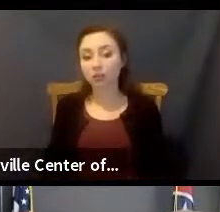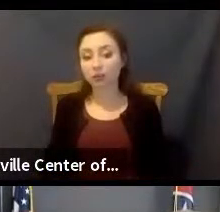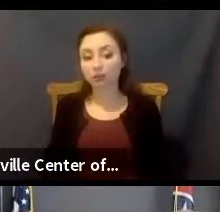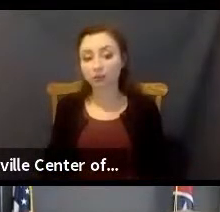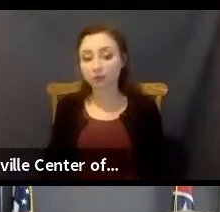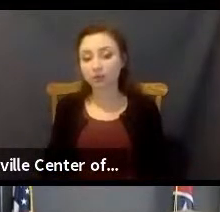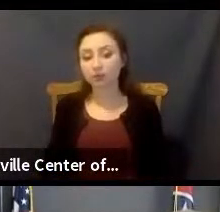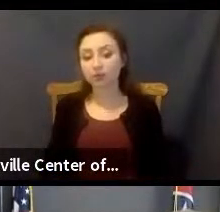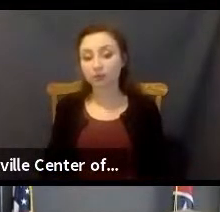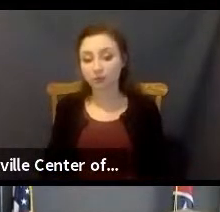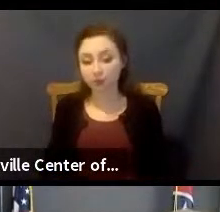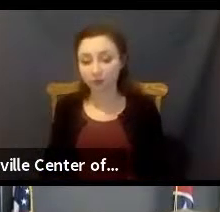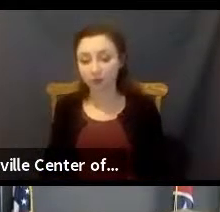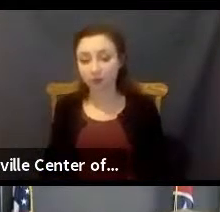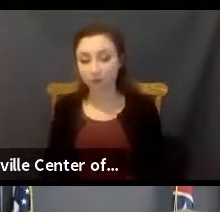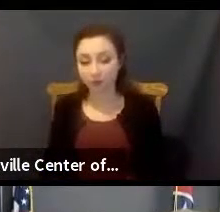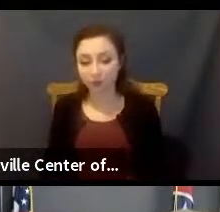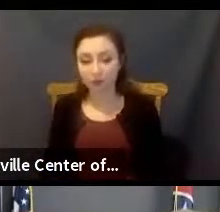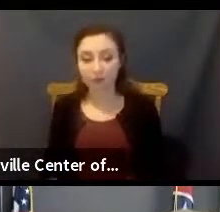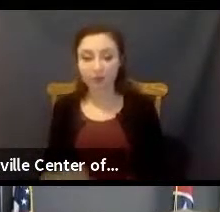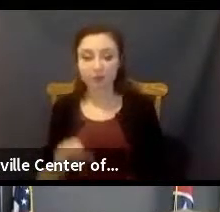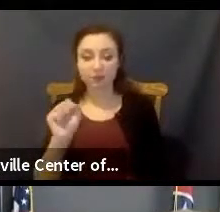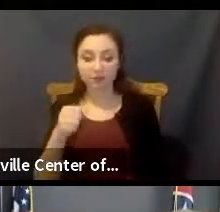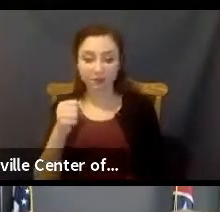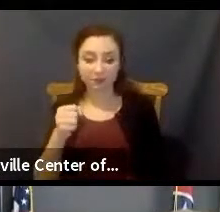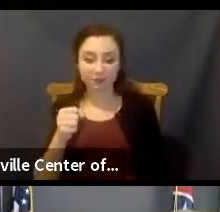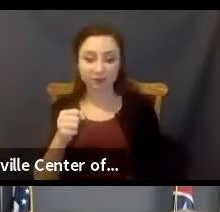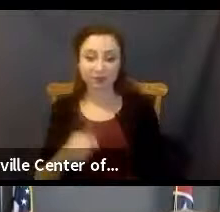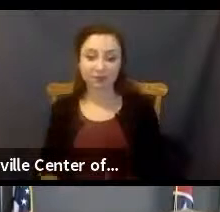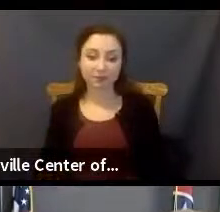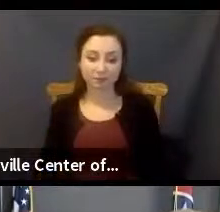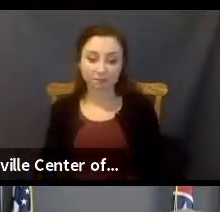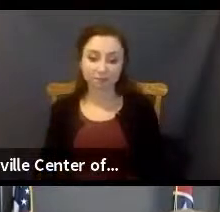Most likely, I'd need to read it here.